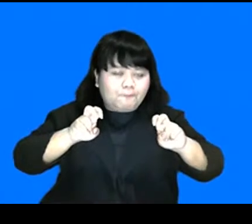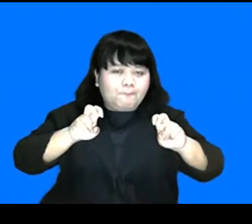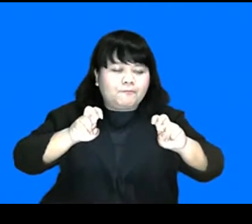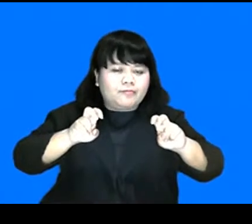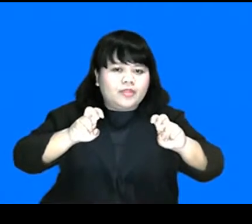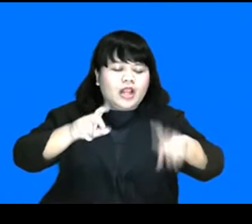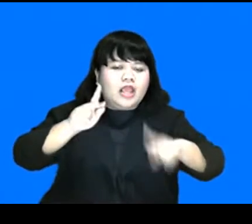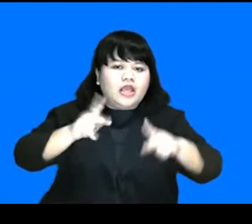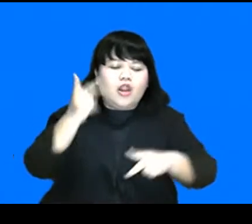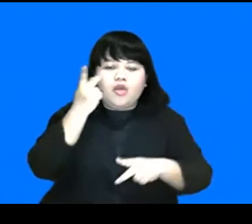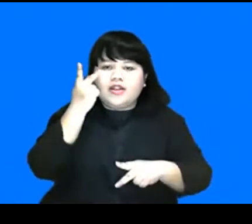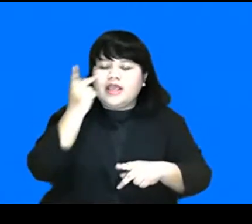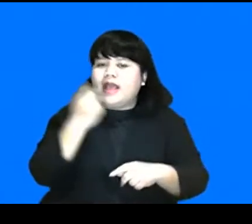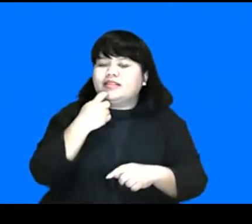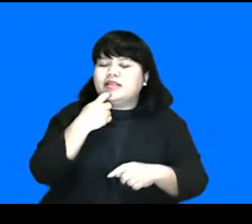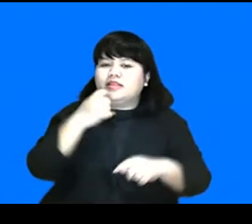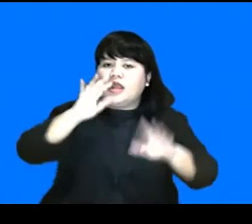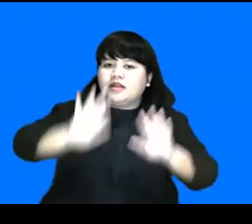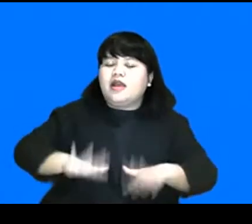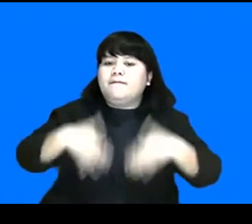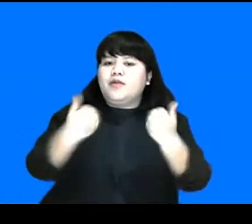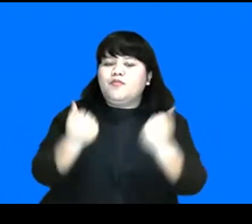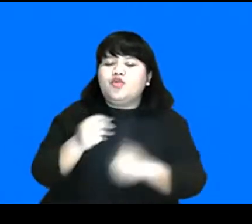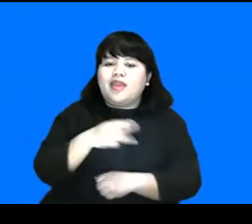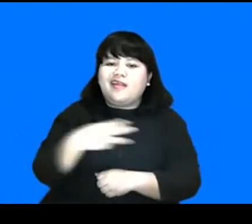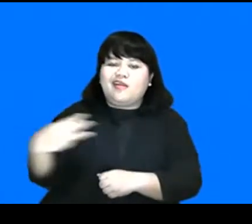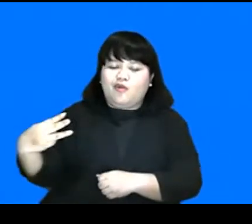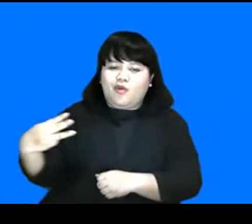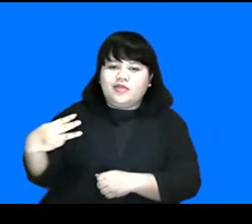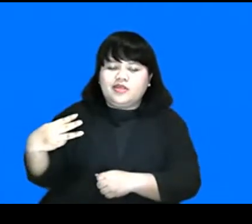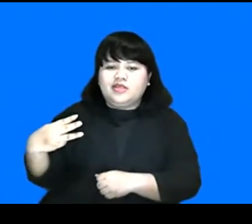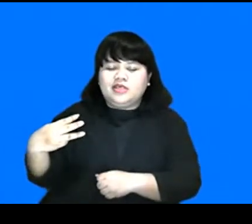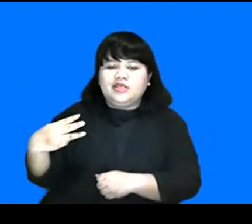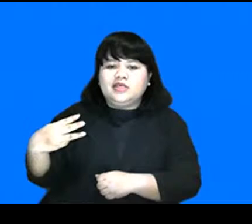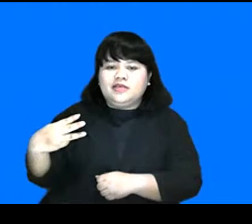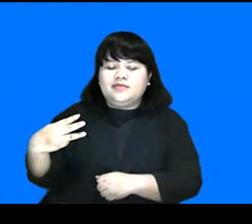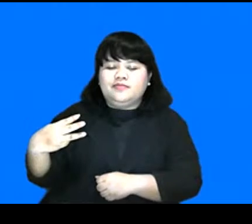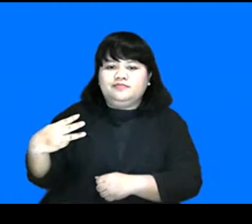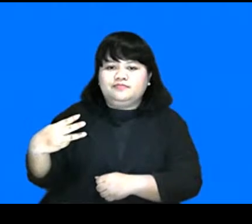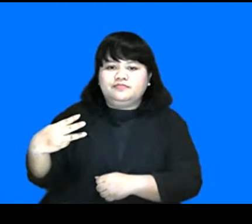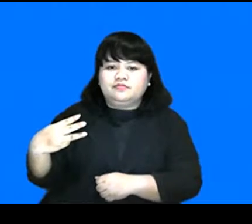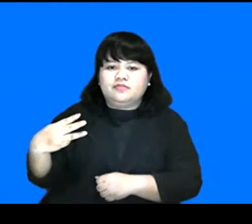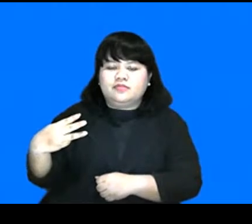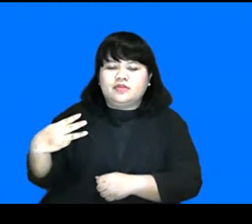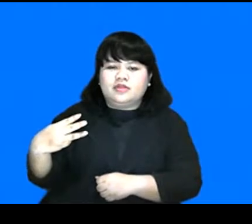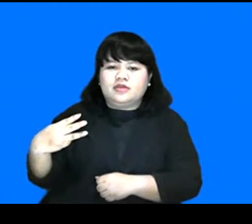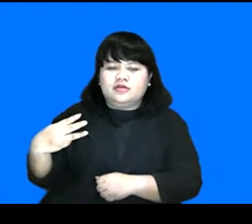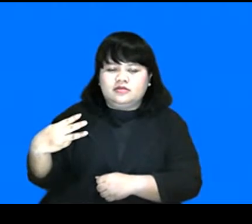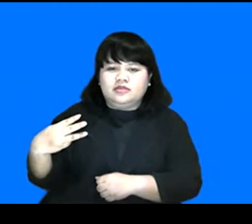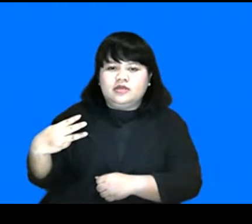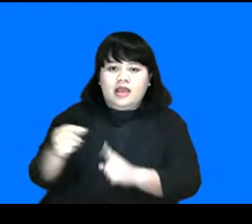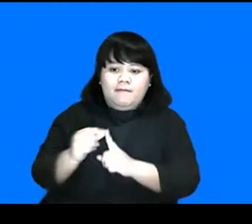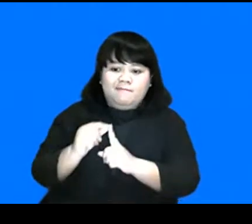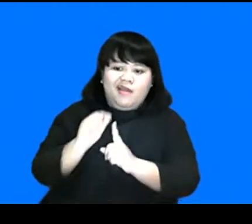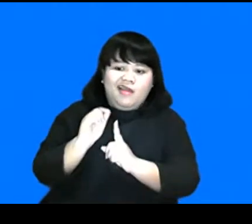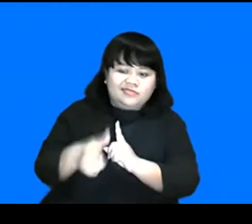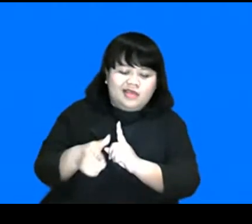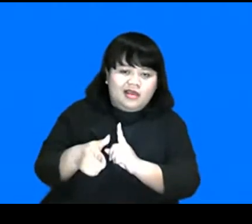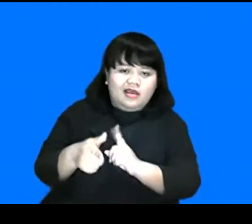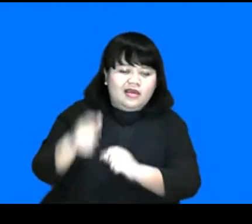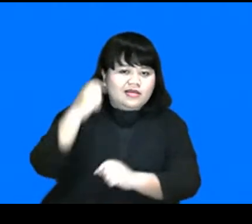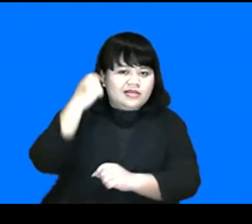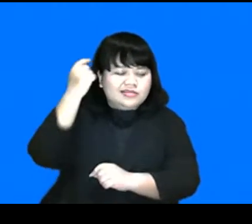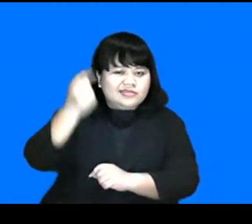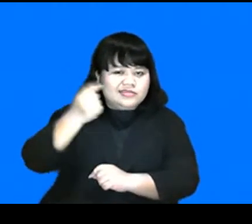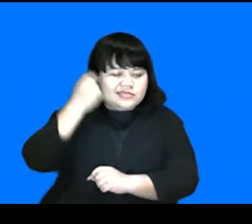economic growth, oftentimes tax is not in the people's mind. It's not in the policymakers. Why